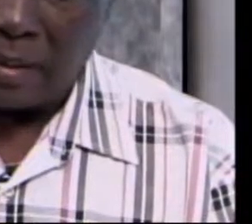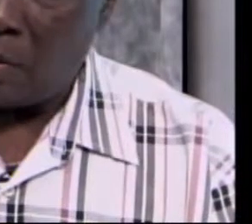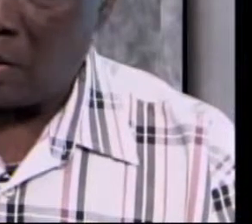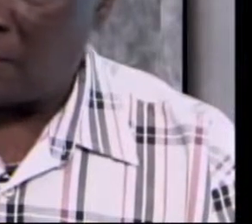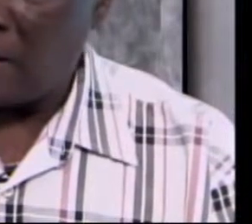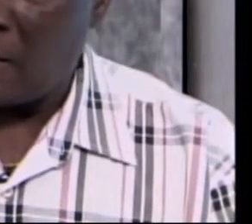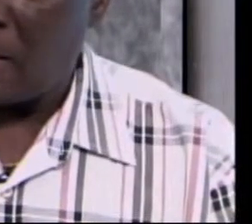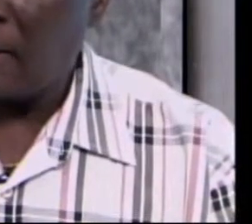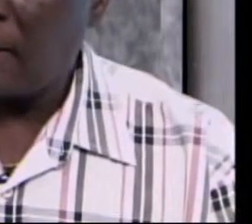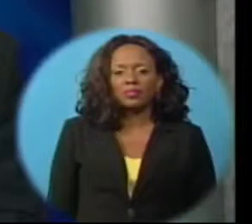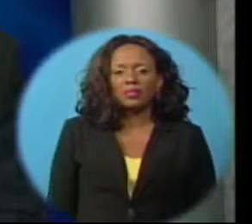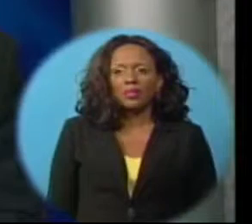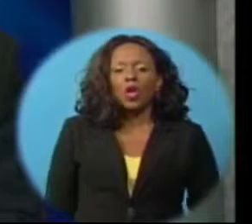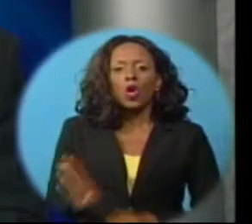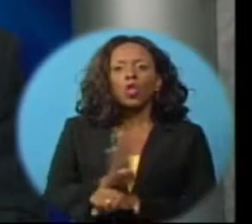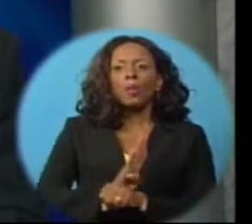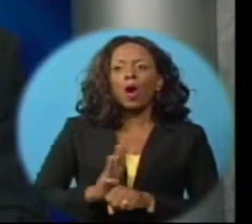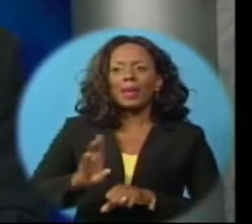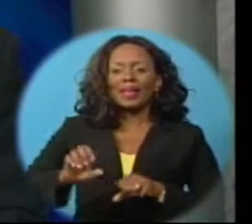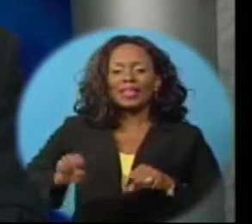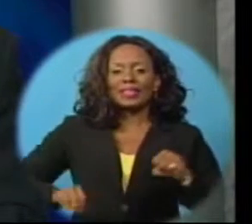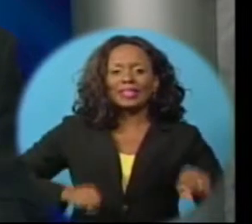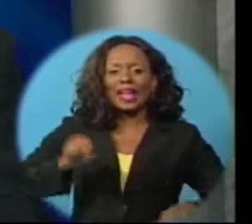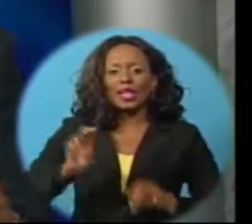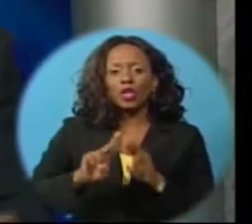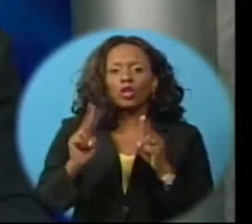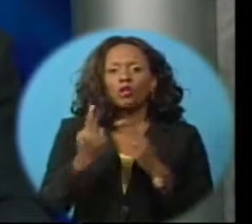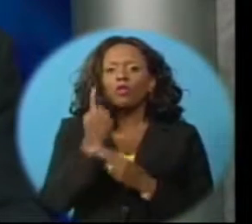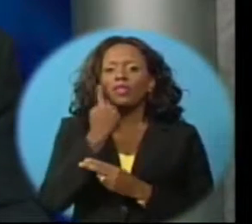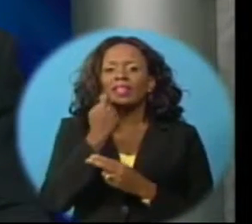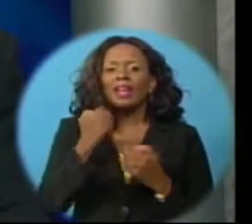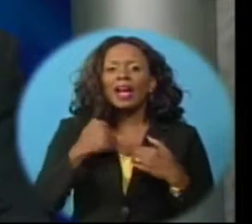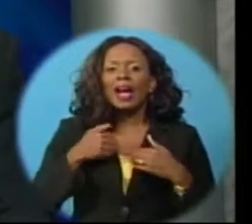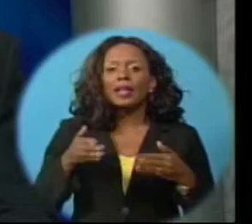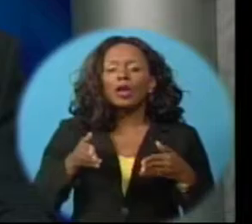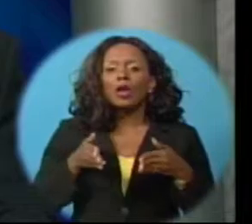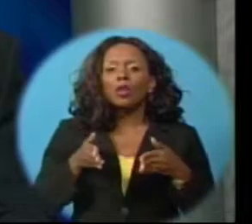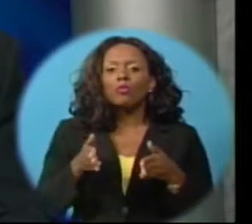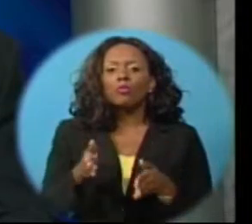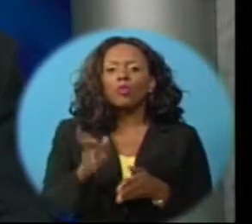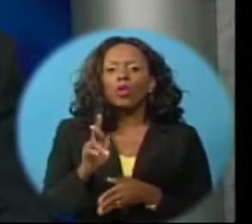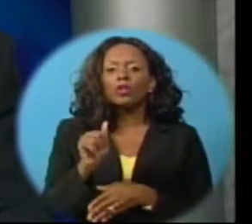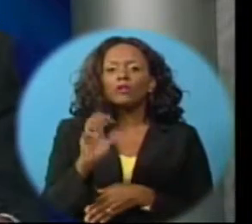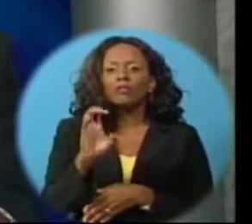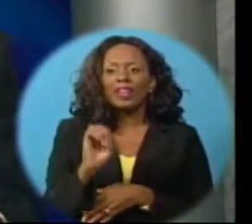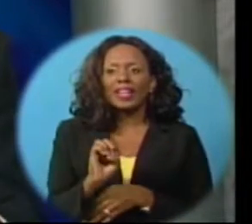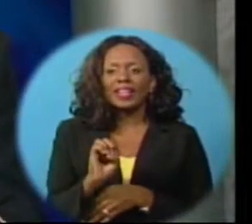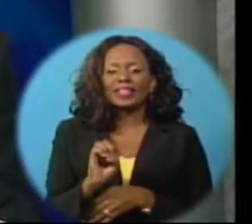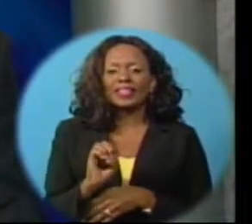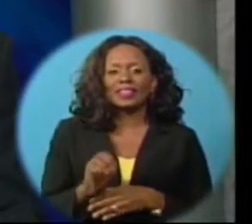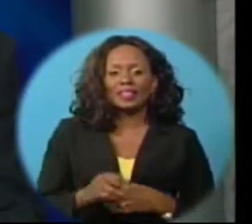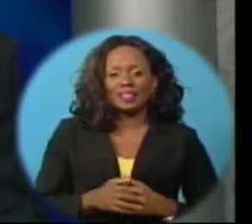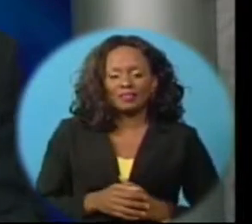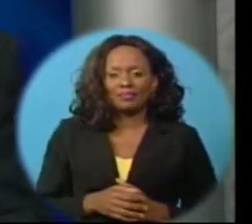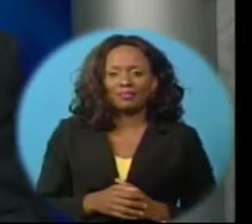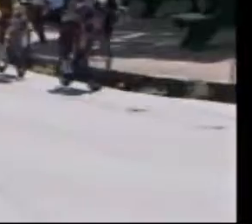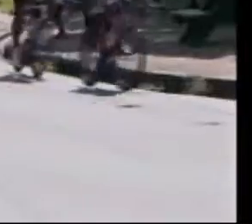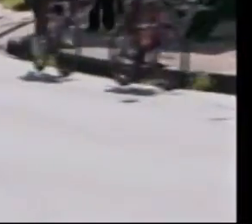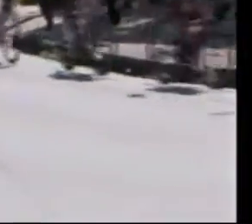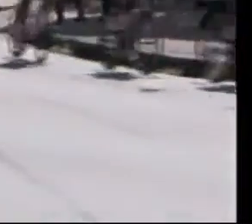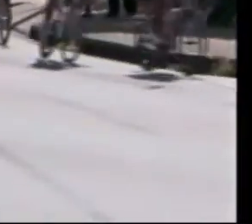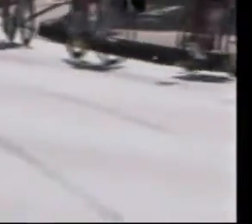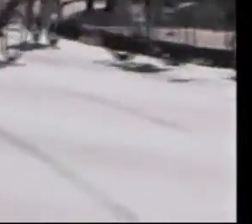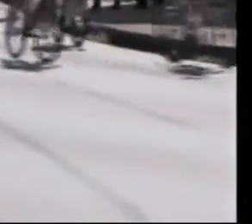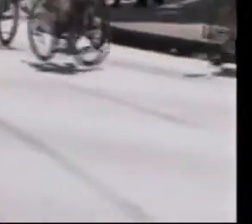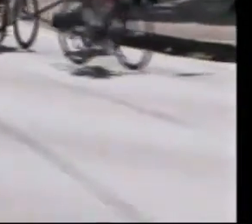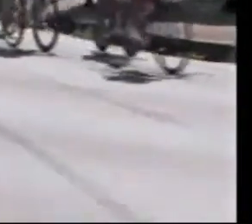I think they would do very well. The Barbados Cycling Union's recent Gun Hill Road race belonged to Russell Elcock. Elcock